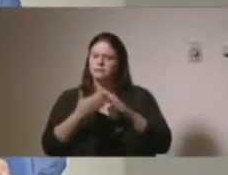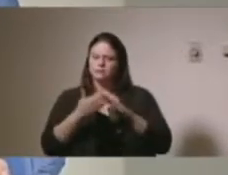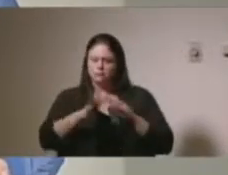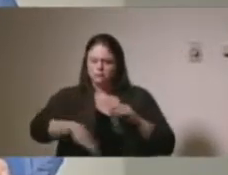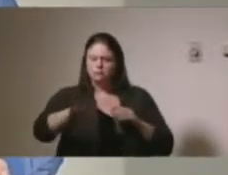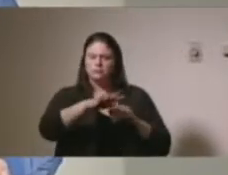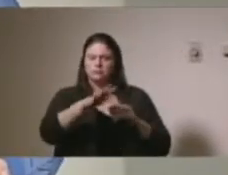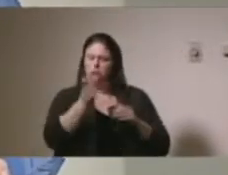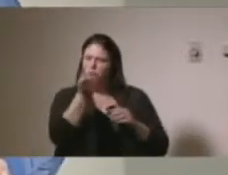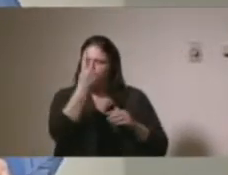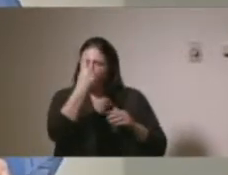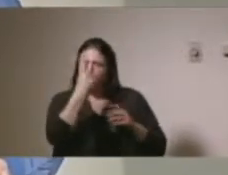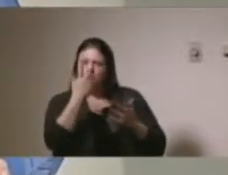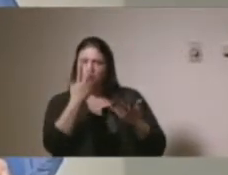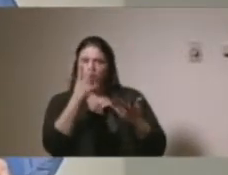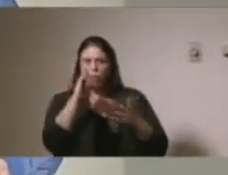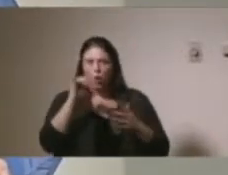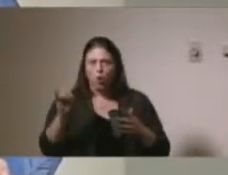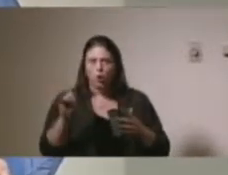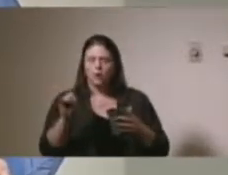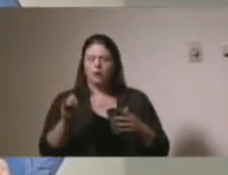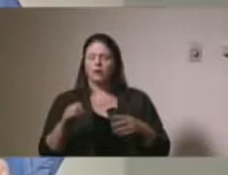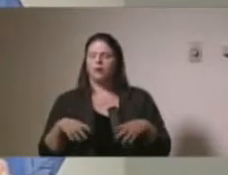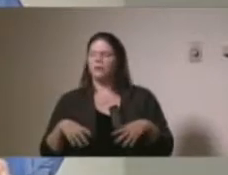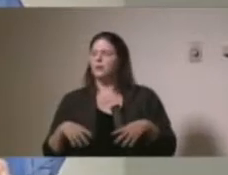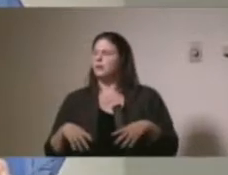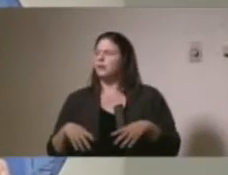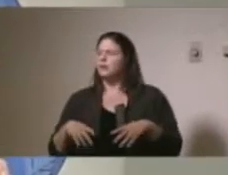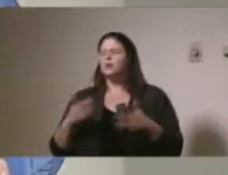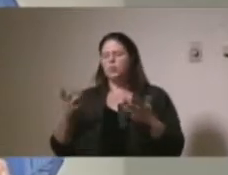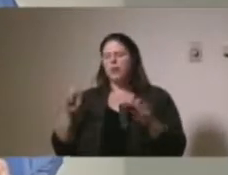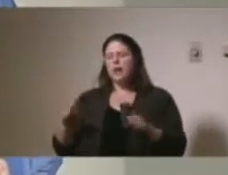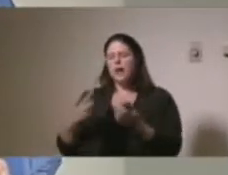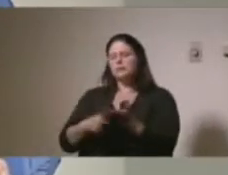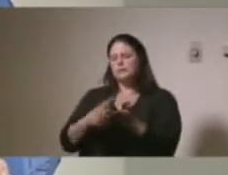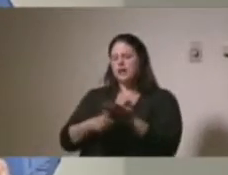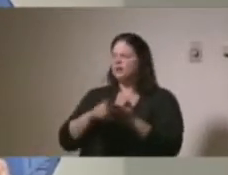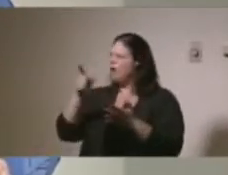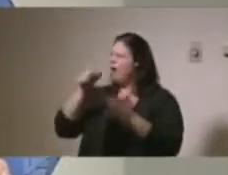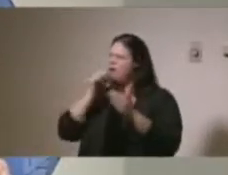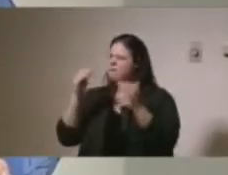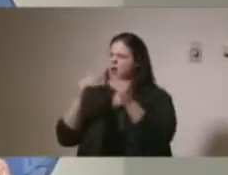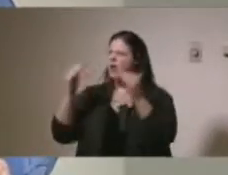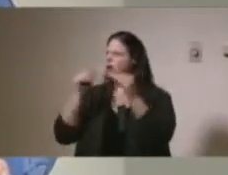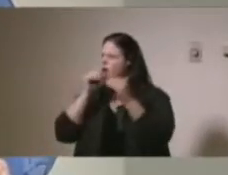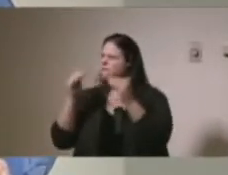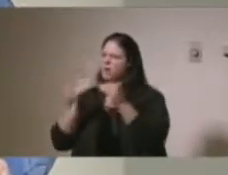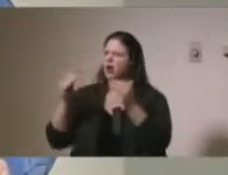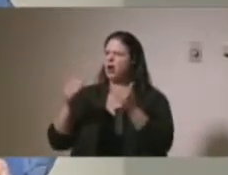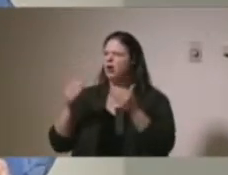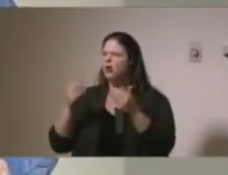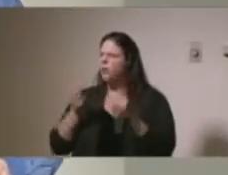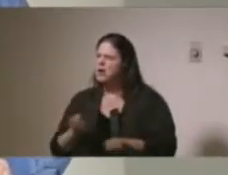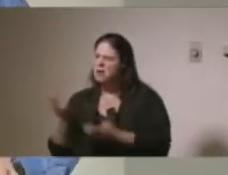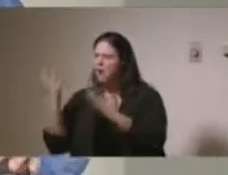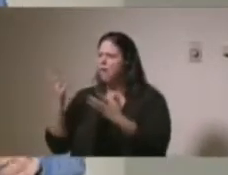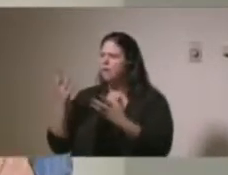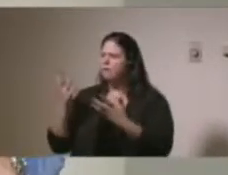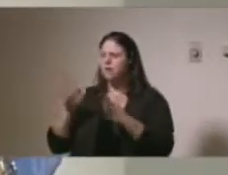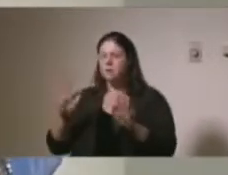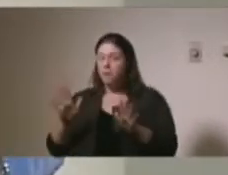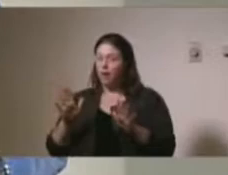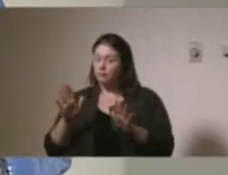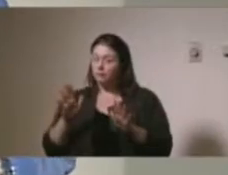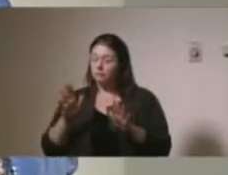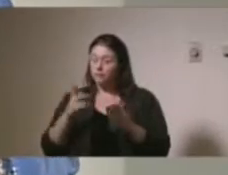always be against something and speak about injustice. It's another thing when we can actually hold up viable alternatives where we can